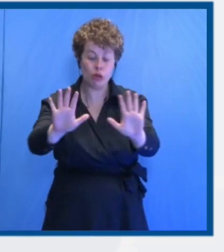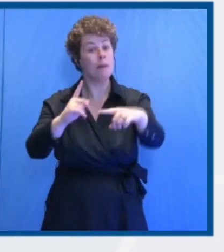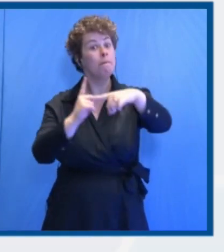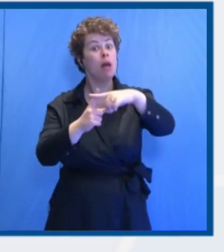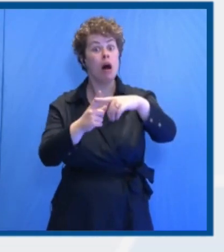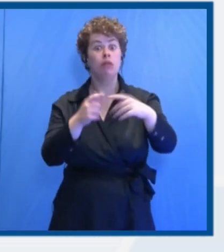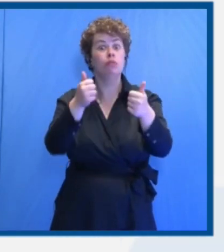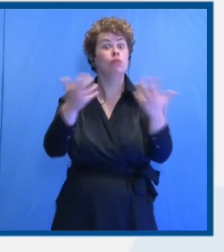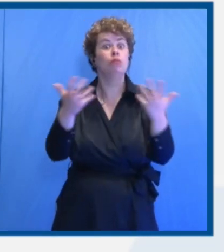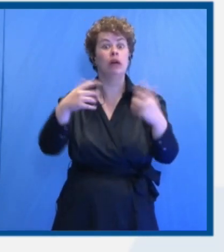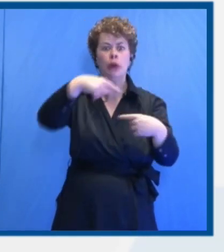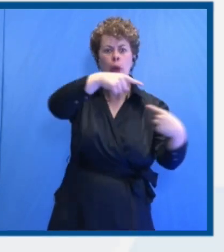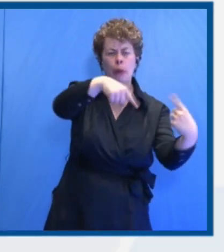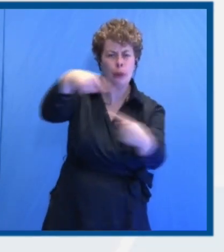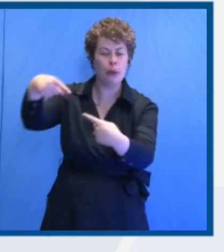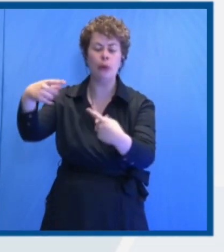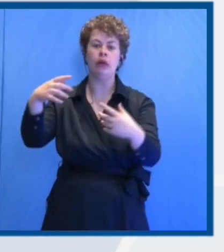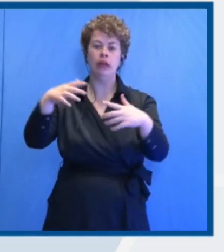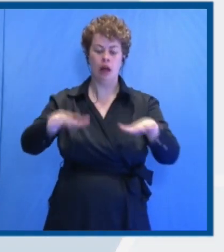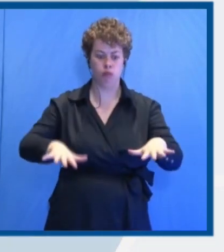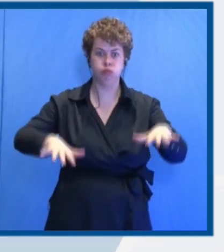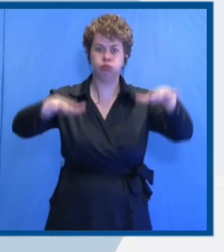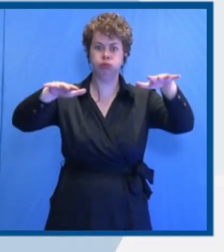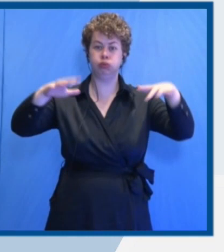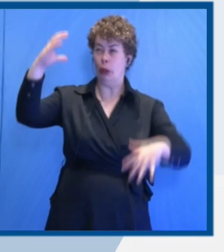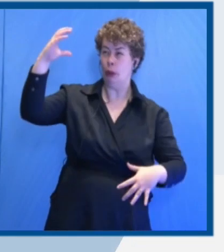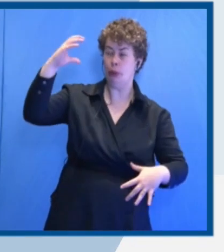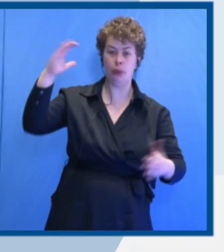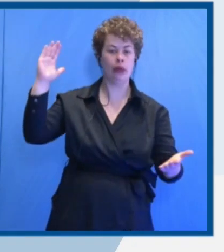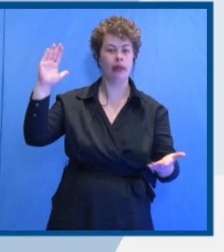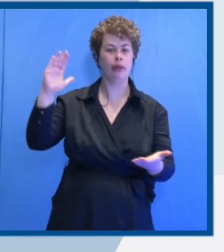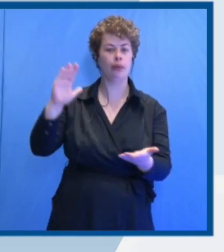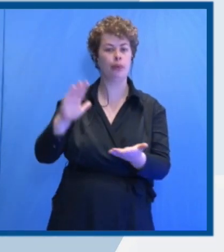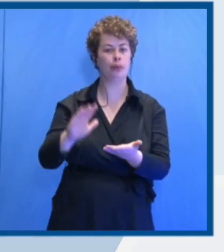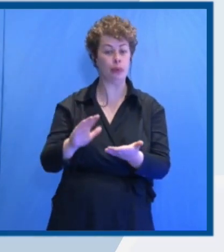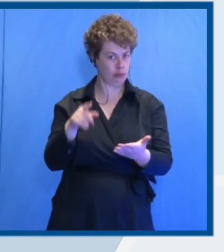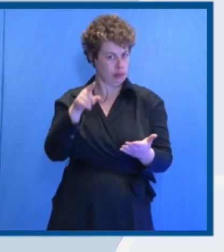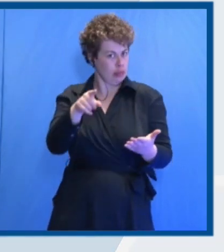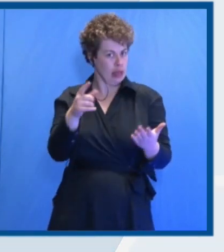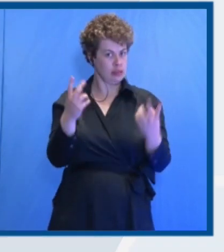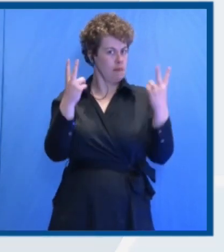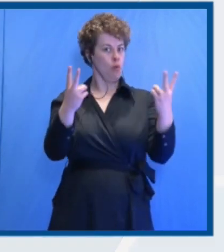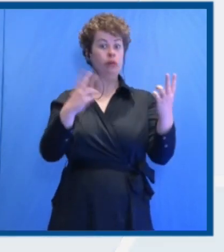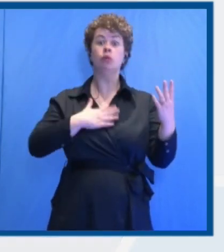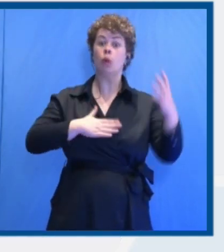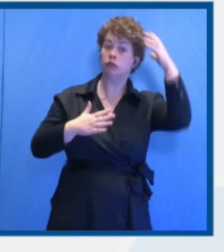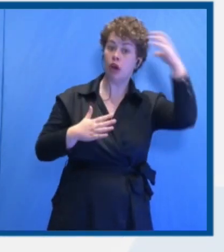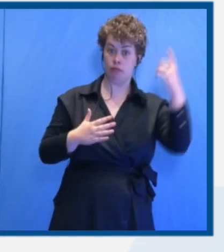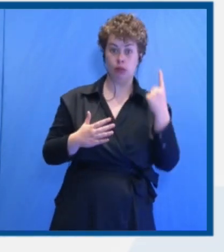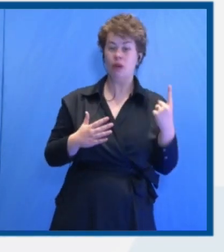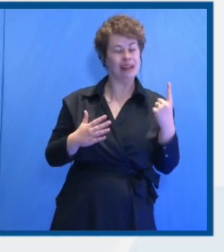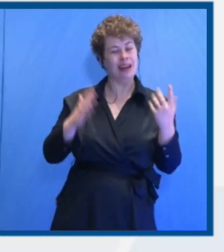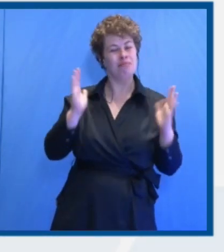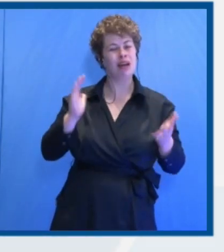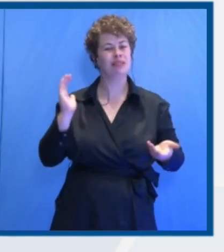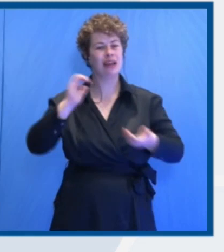that that's really quite an important element, especially if we are to attract private sector investment that looks